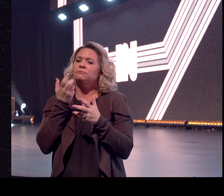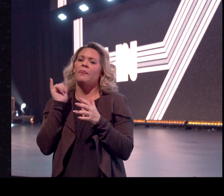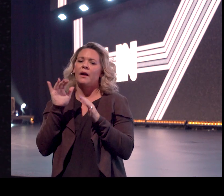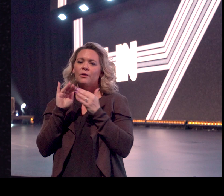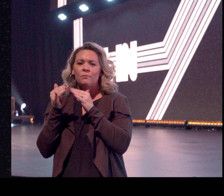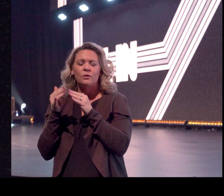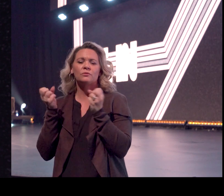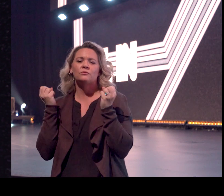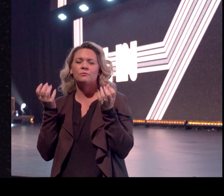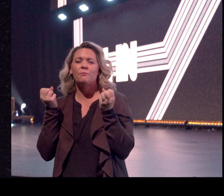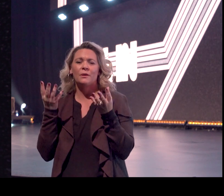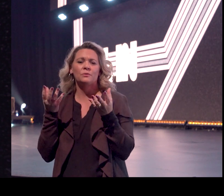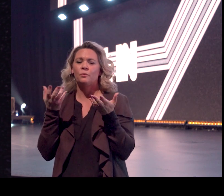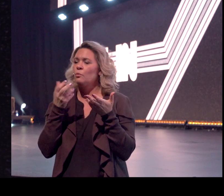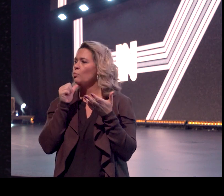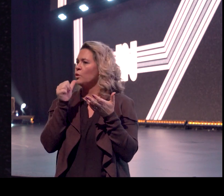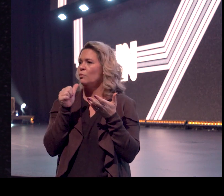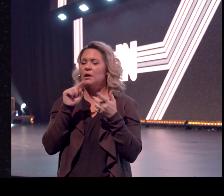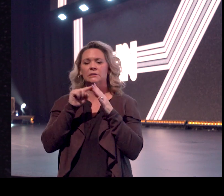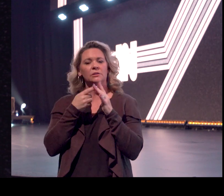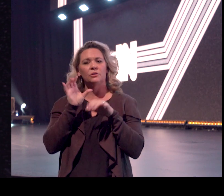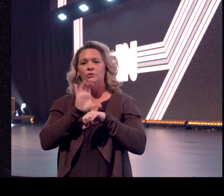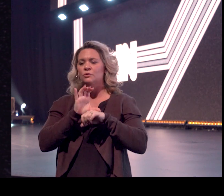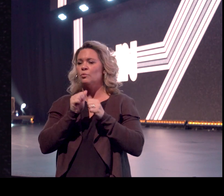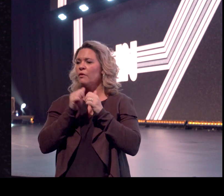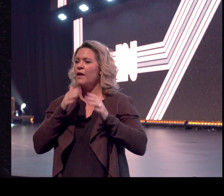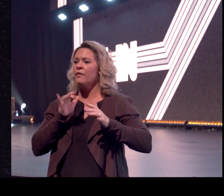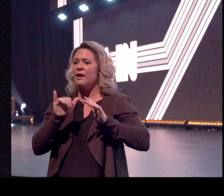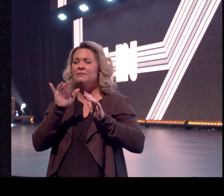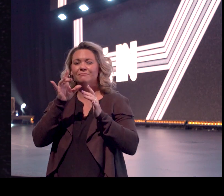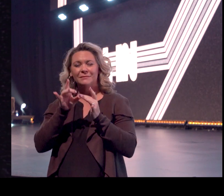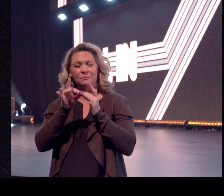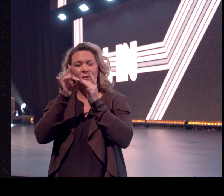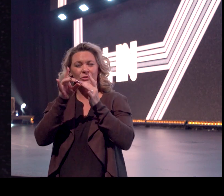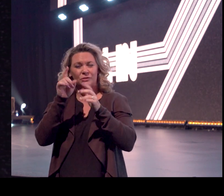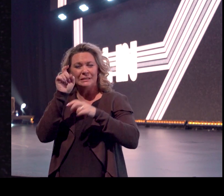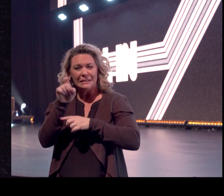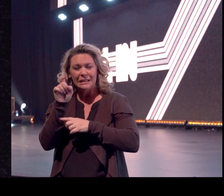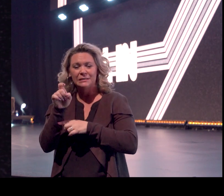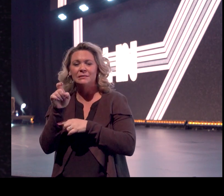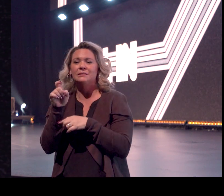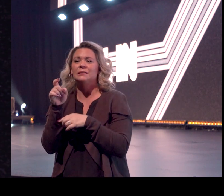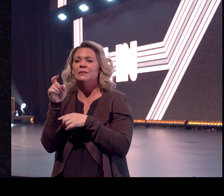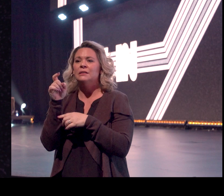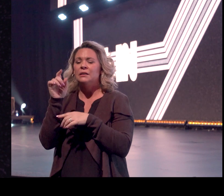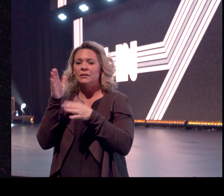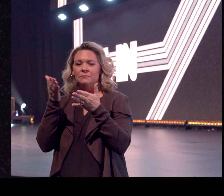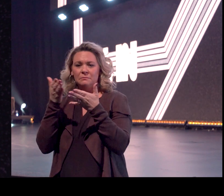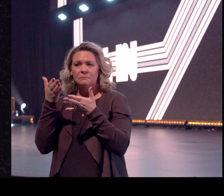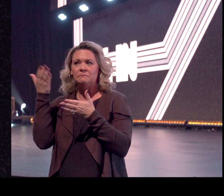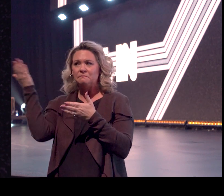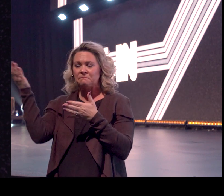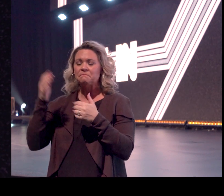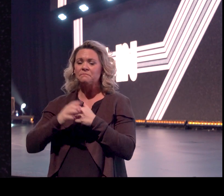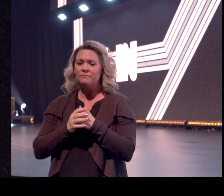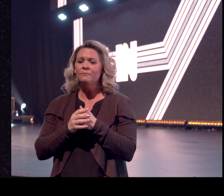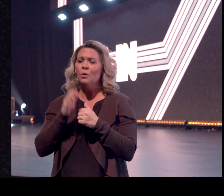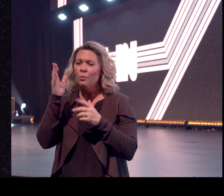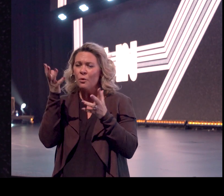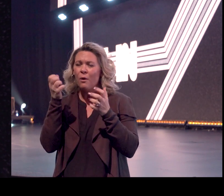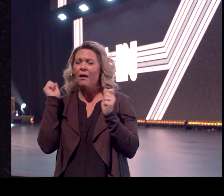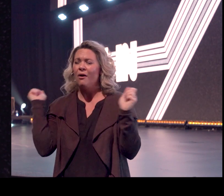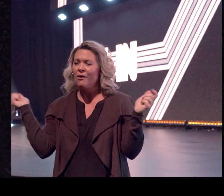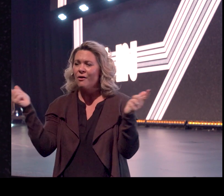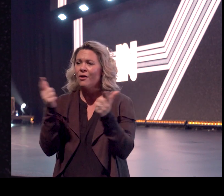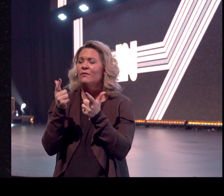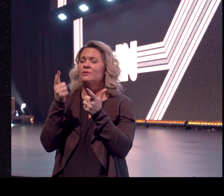that community more than you could ever imagine. In fact, we won't launch a campus without a special needs ministry, because we want every person to be able to come and experience